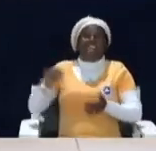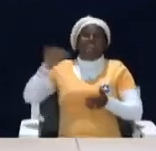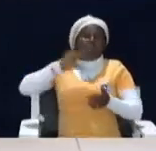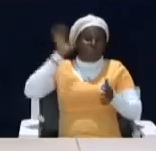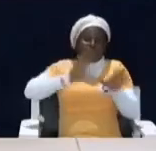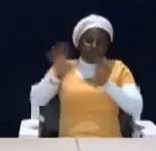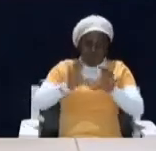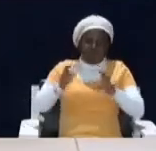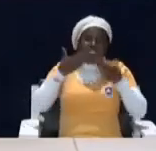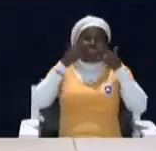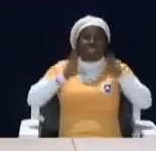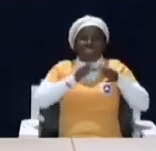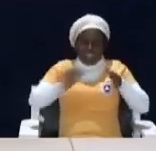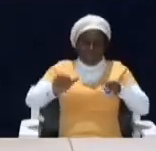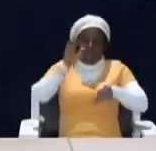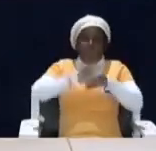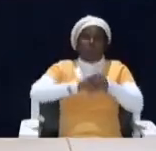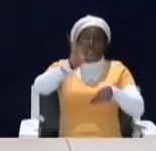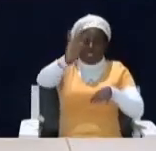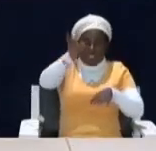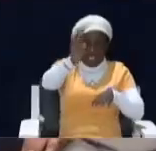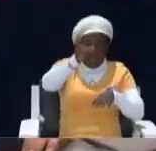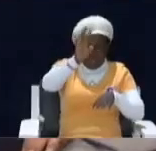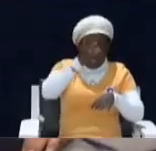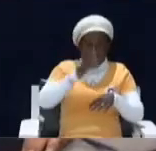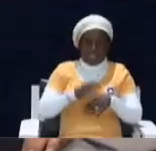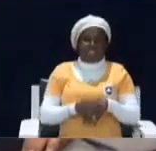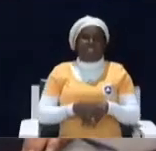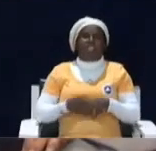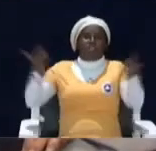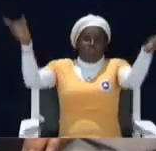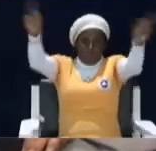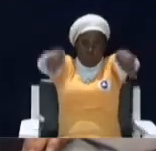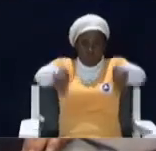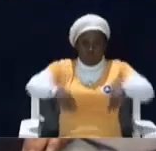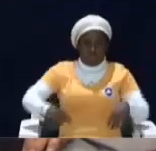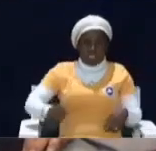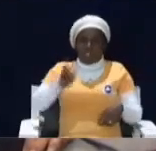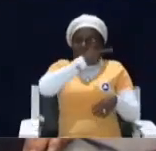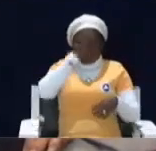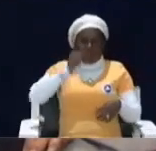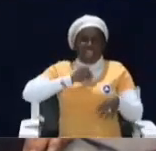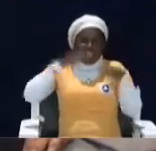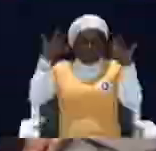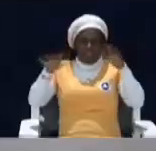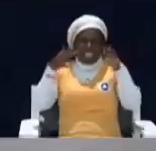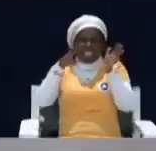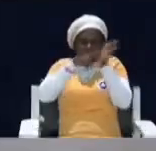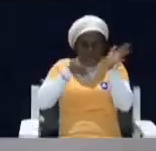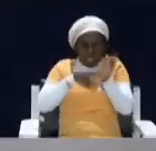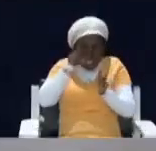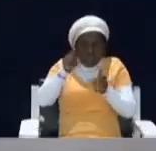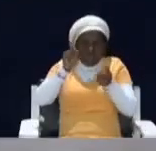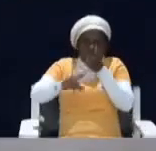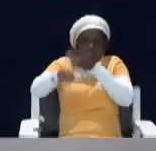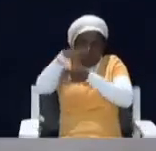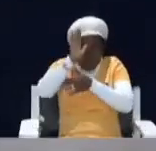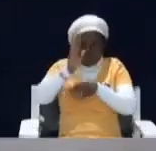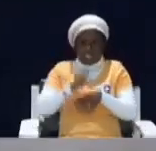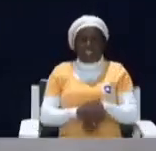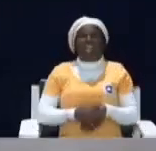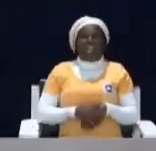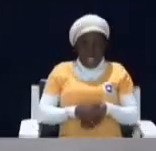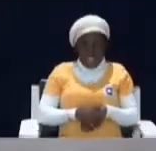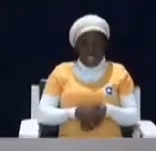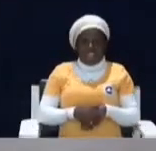are doing on the 17th. Come! Because I had already reported you to God. Until you come openly, I